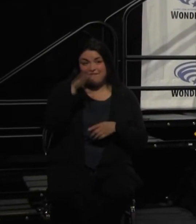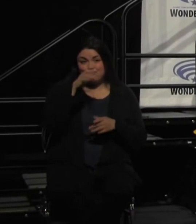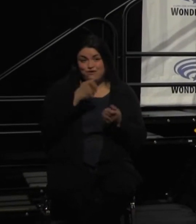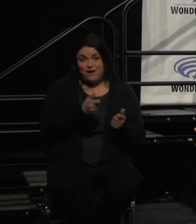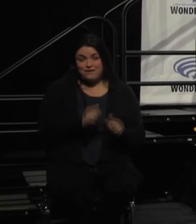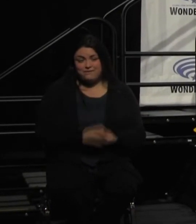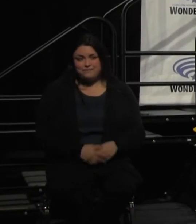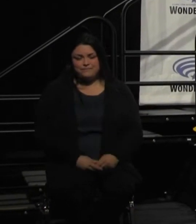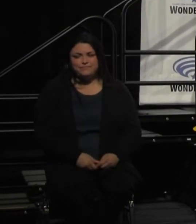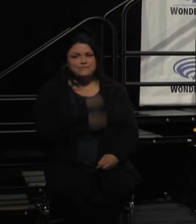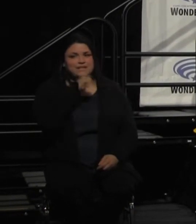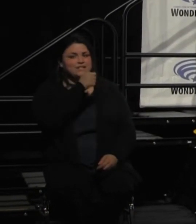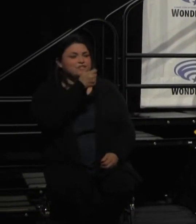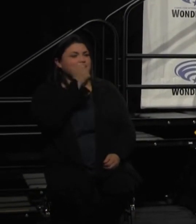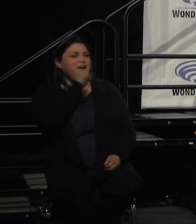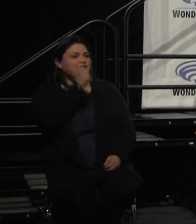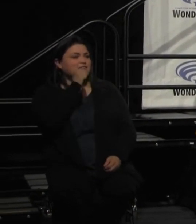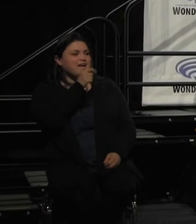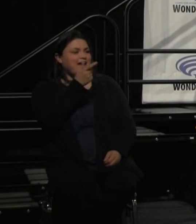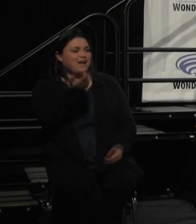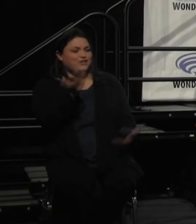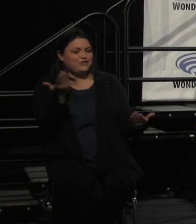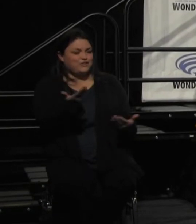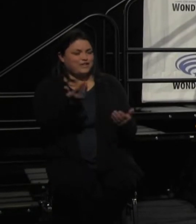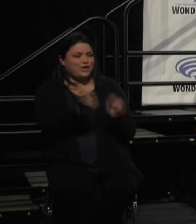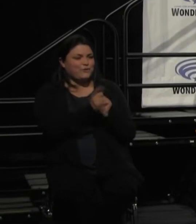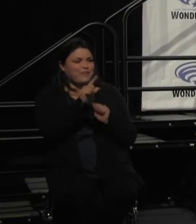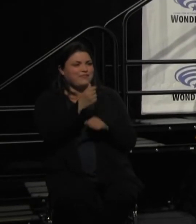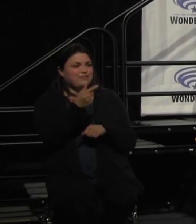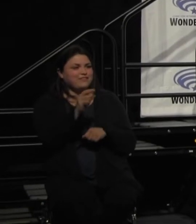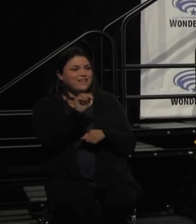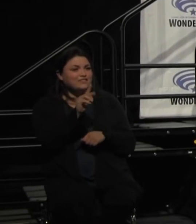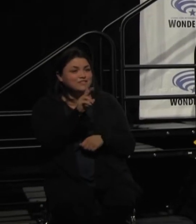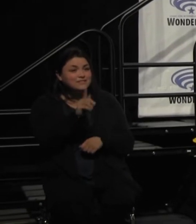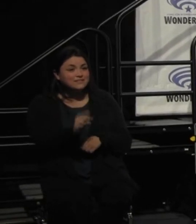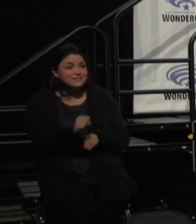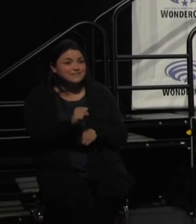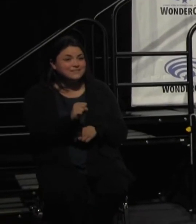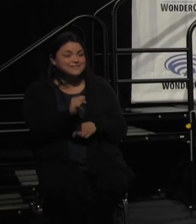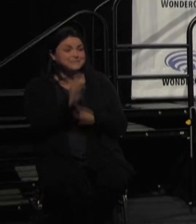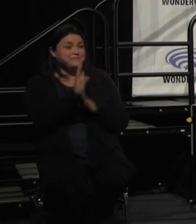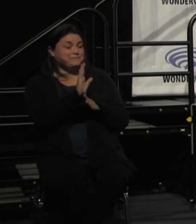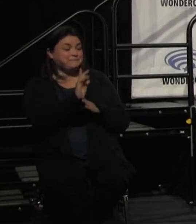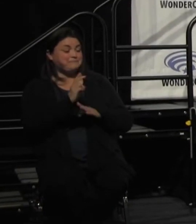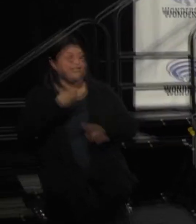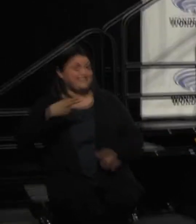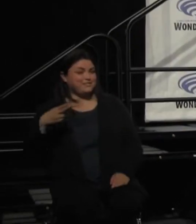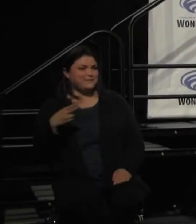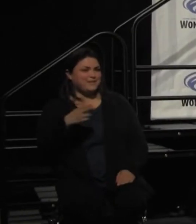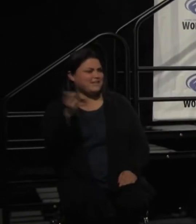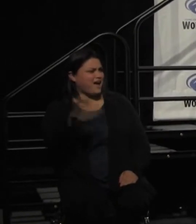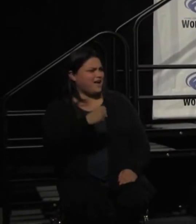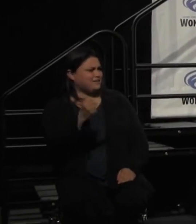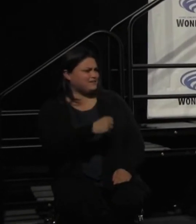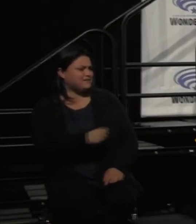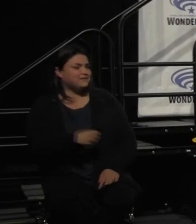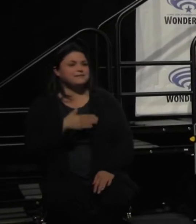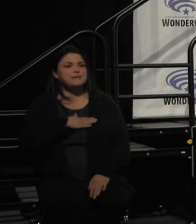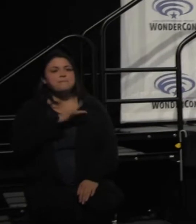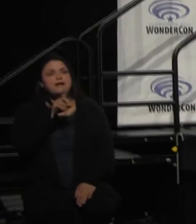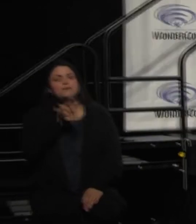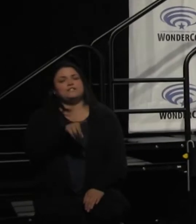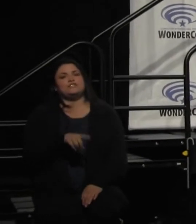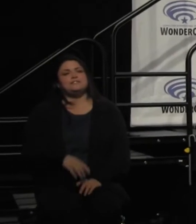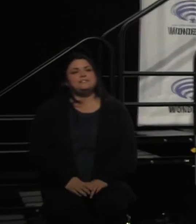It's not every day you get to be in the presence of such legends of cinematic history. Yeah. And my question